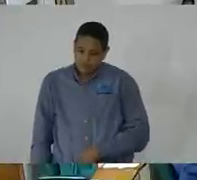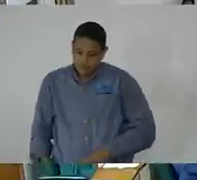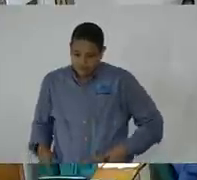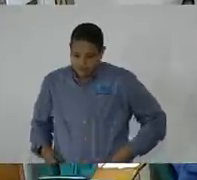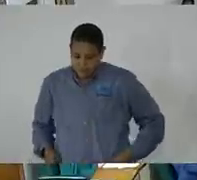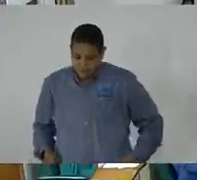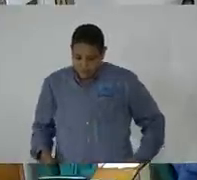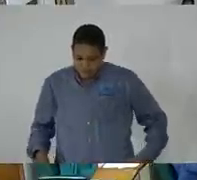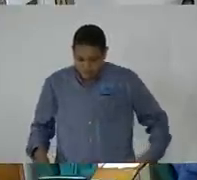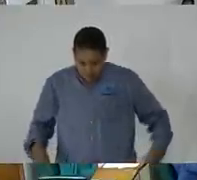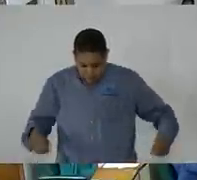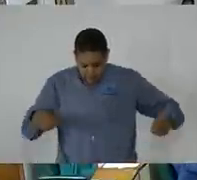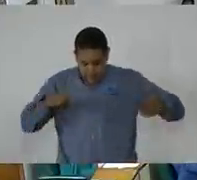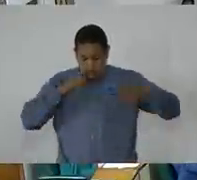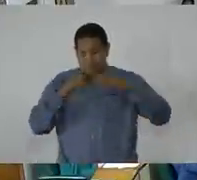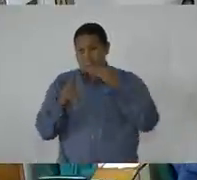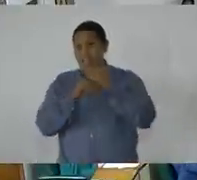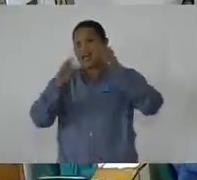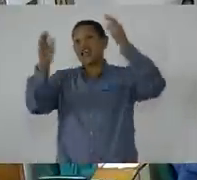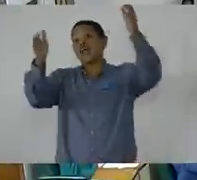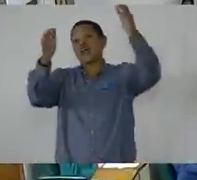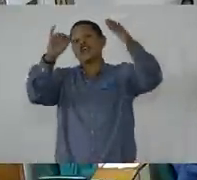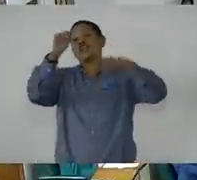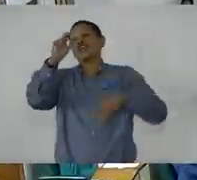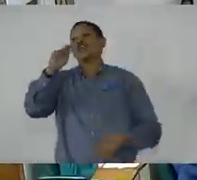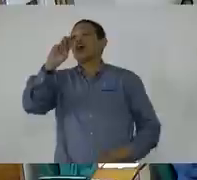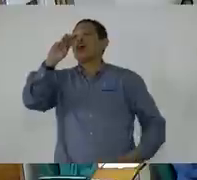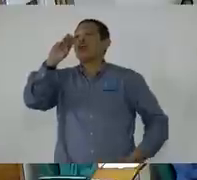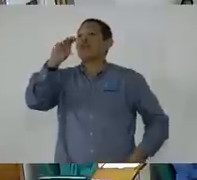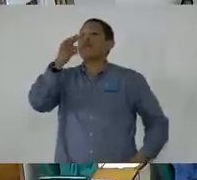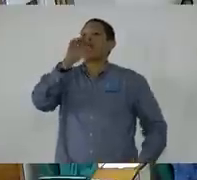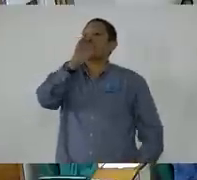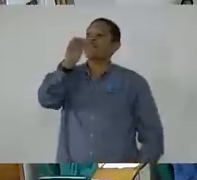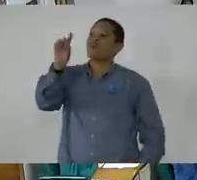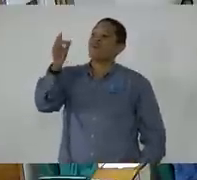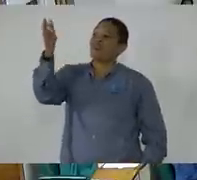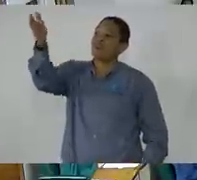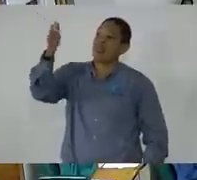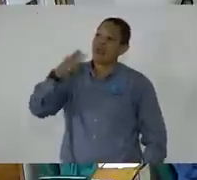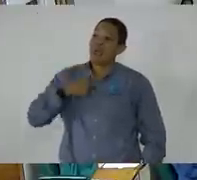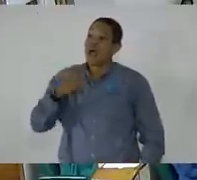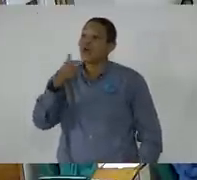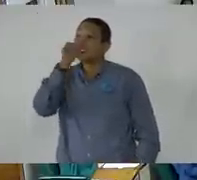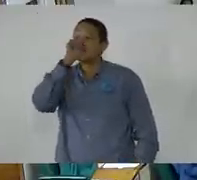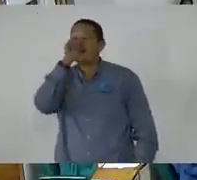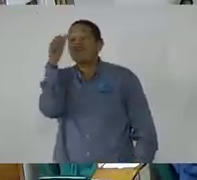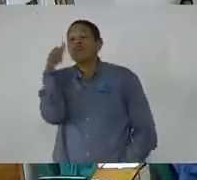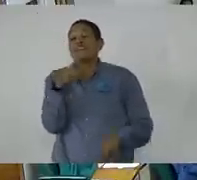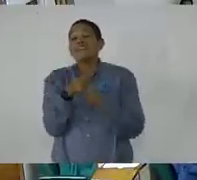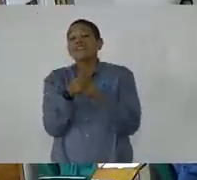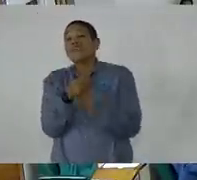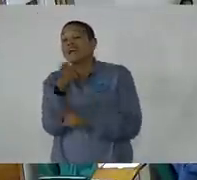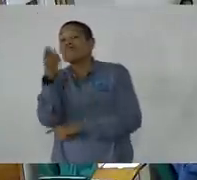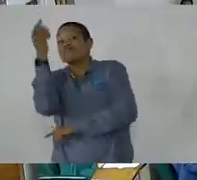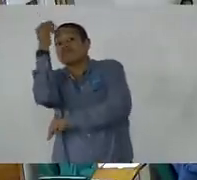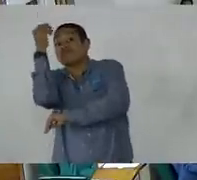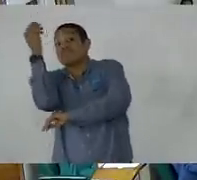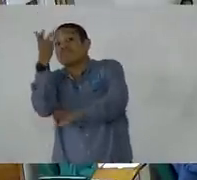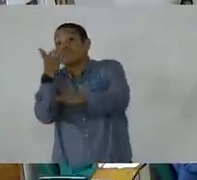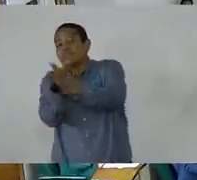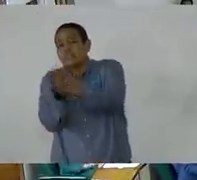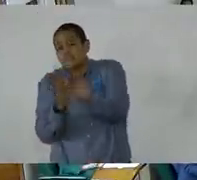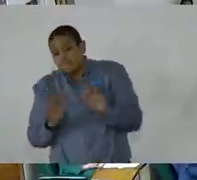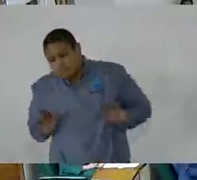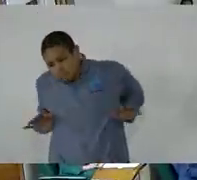I therefore encourage, I know John Mahfood is in the audience, I therefore encourage our private sector, which is the engine